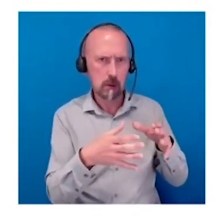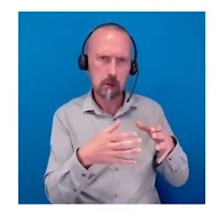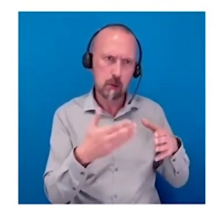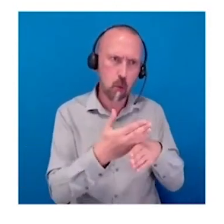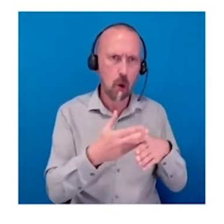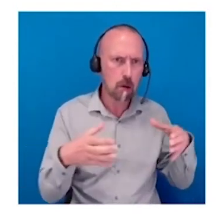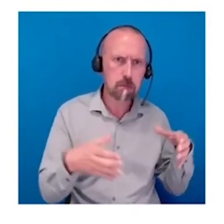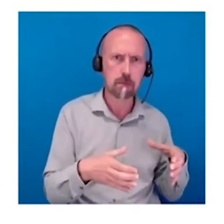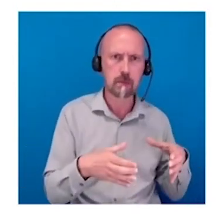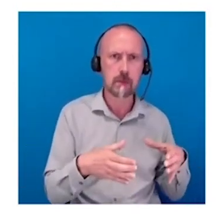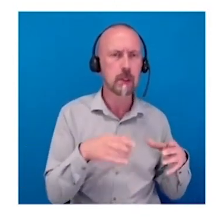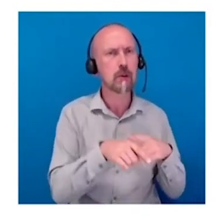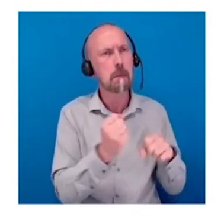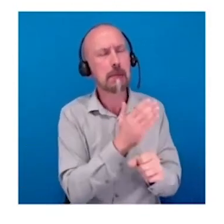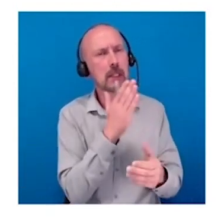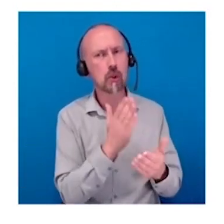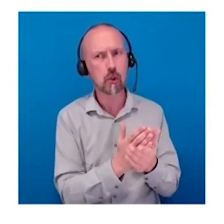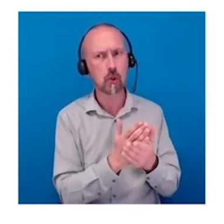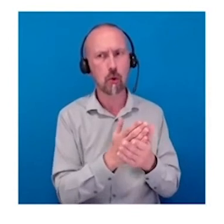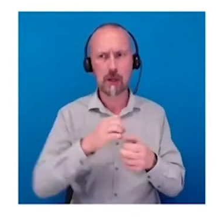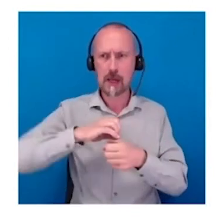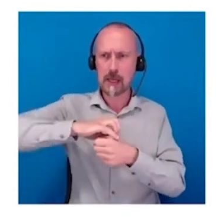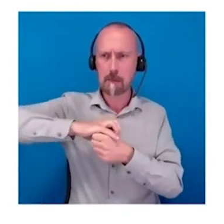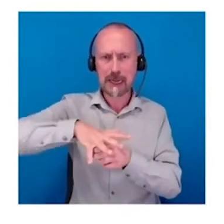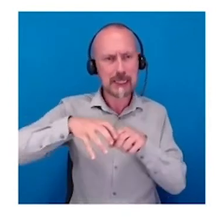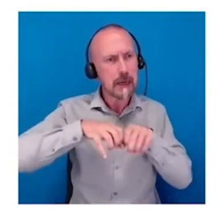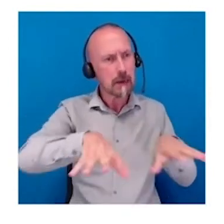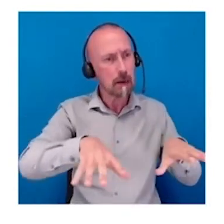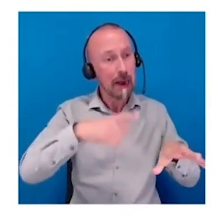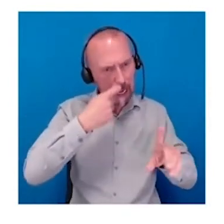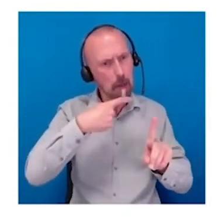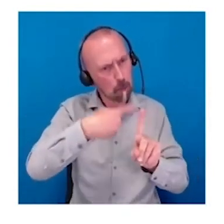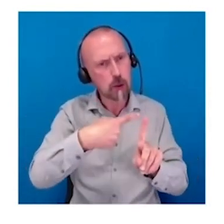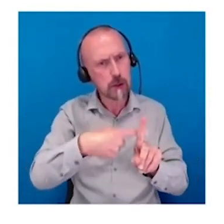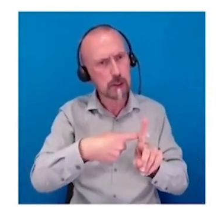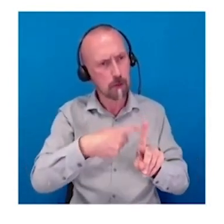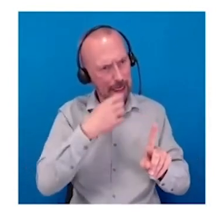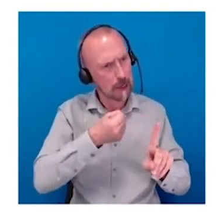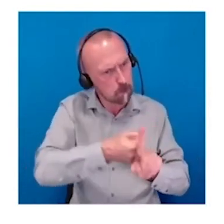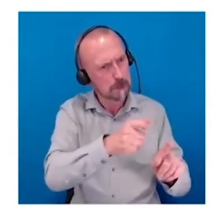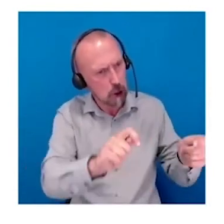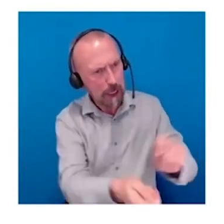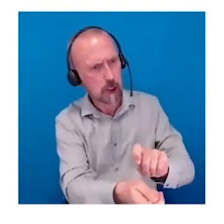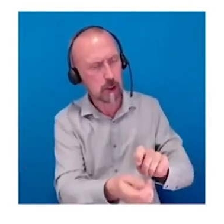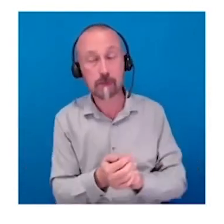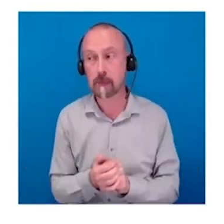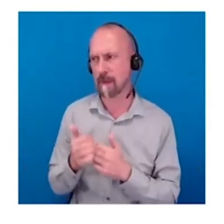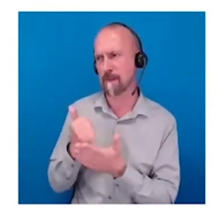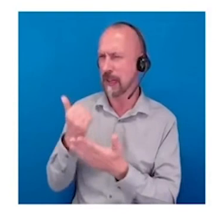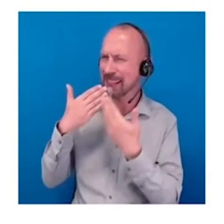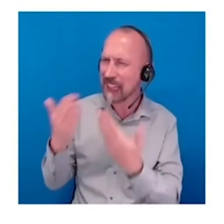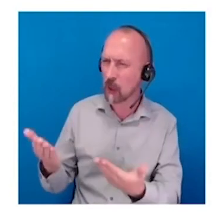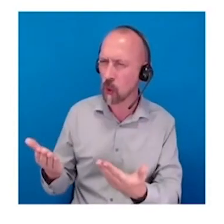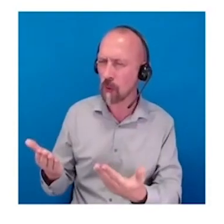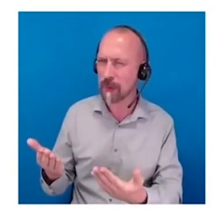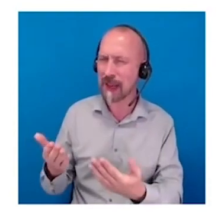make sure that we use the pandemic as an opportunity for positive change. Great. Well, thank you. Well, and thank you so much for joining us and